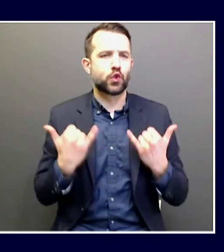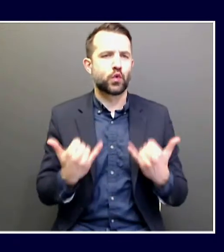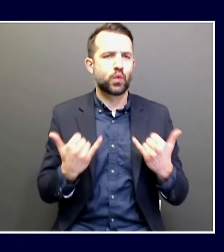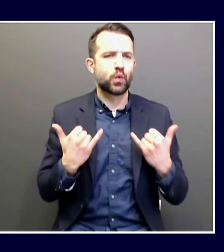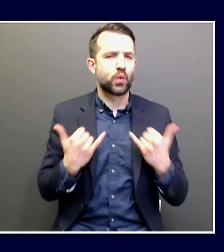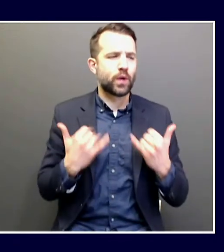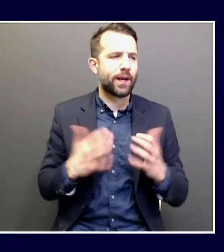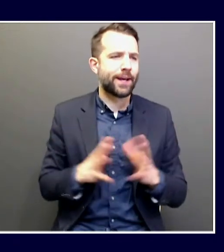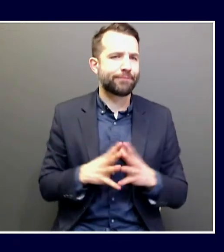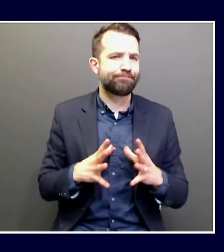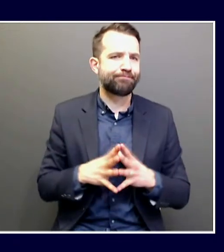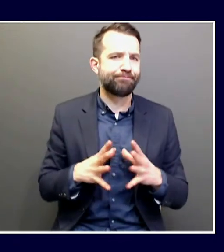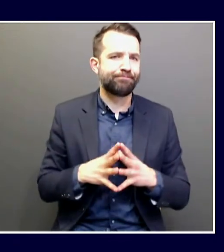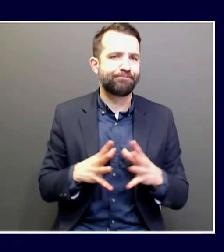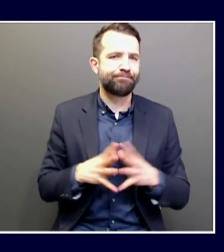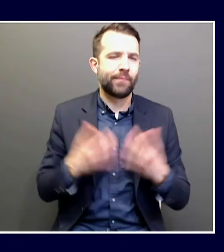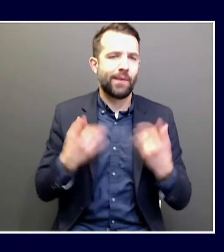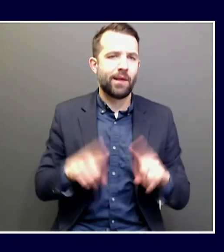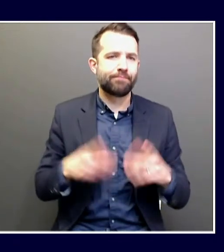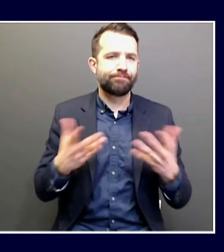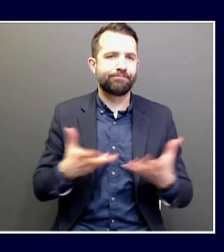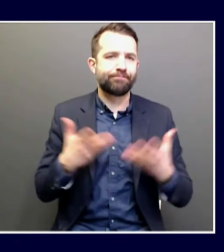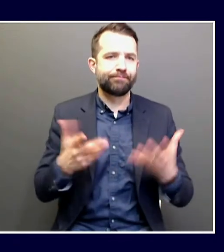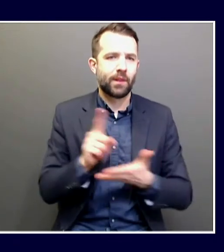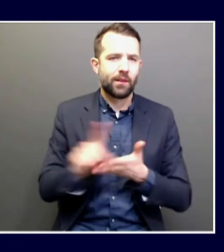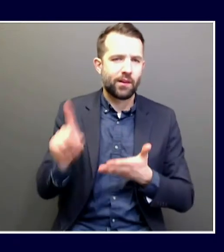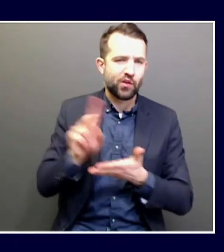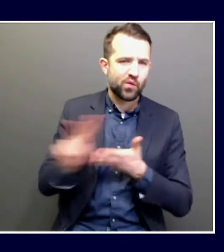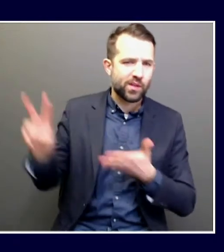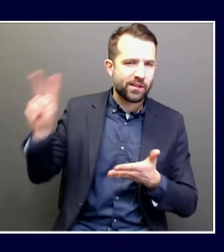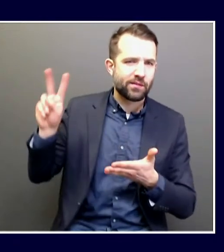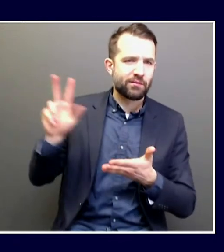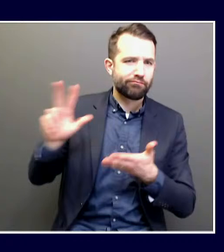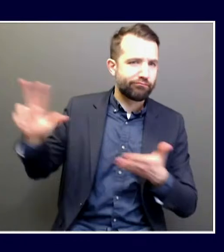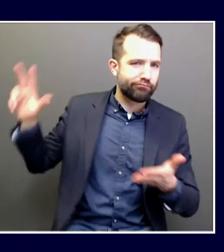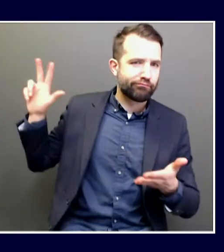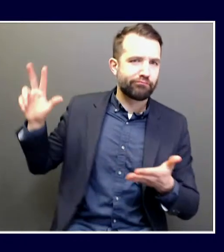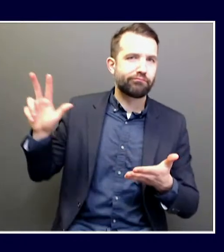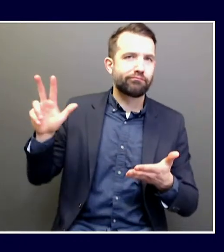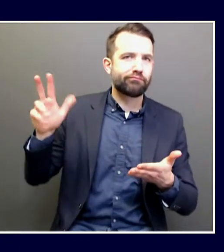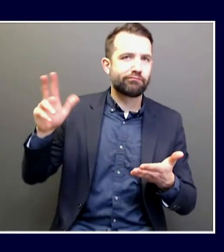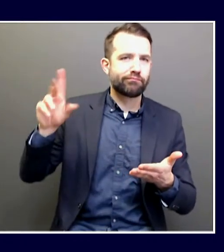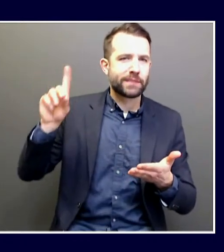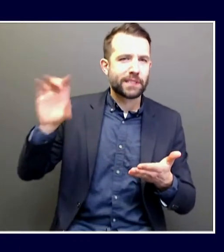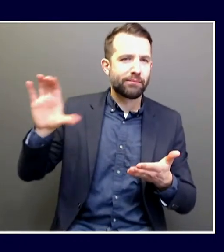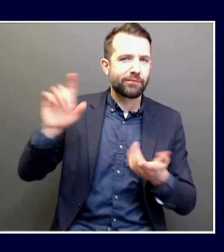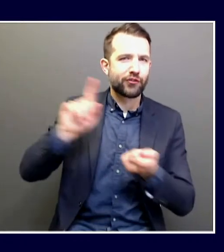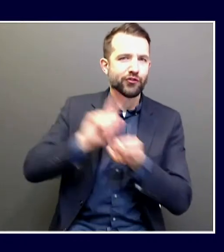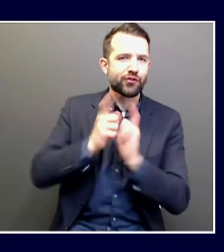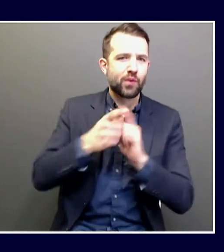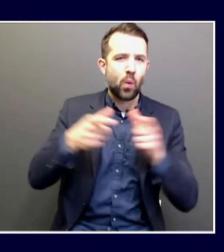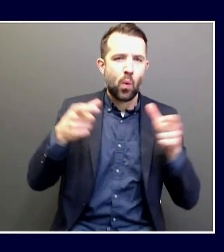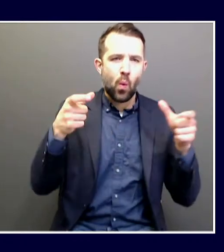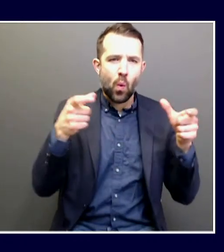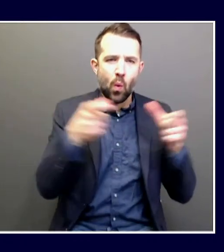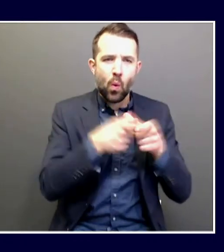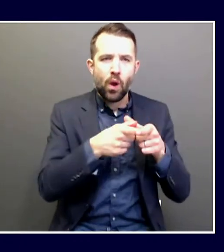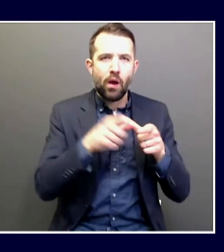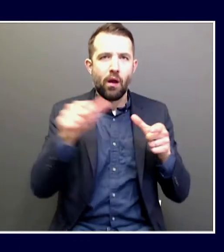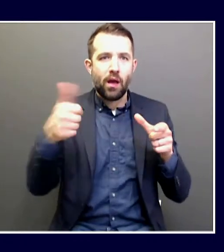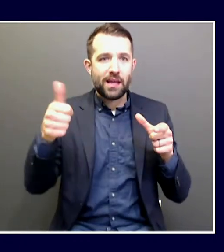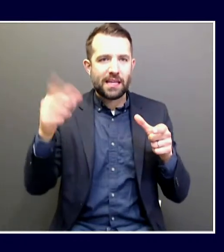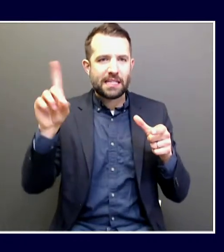Several weeks ago or a few weeks ago, the CDC changed the quarantine guidelines from 10 days to 5.